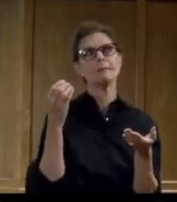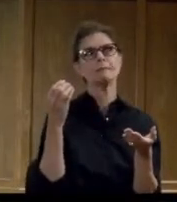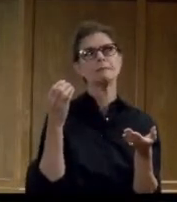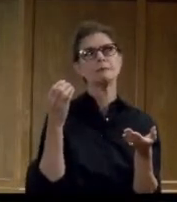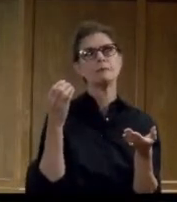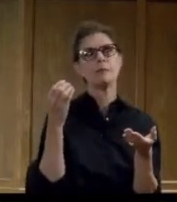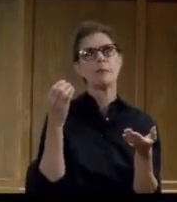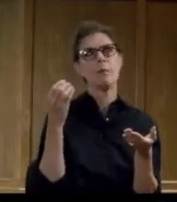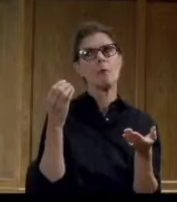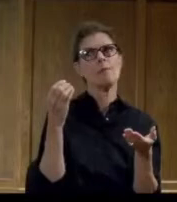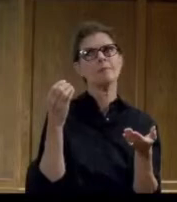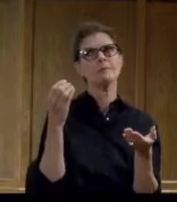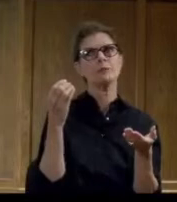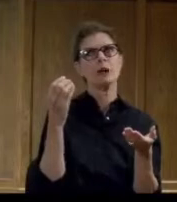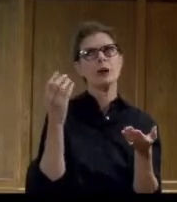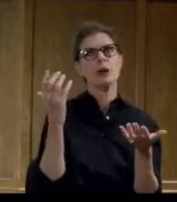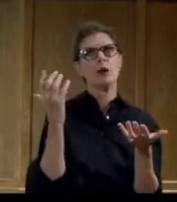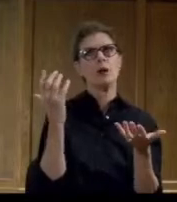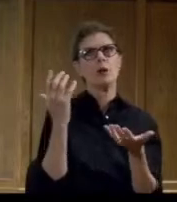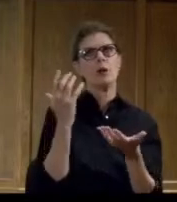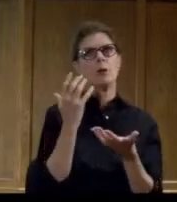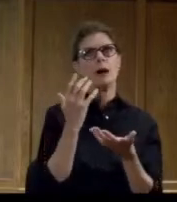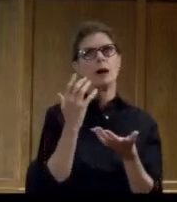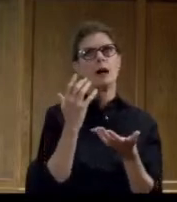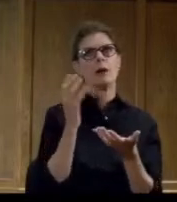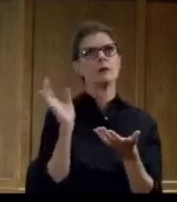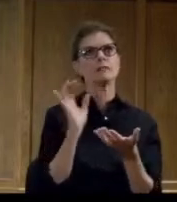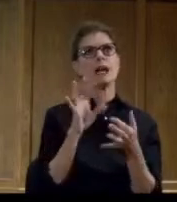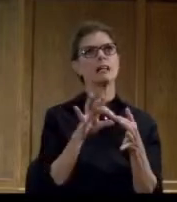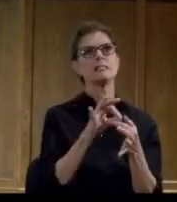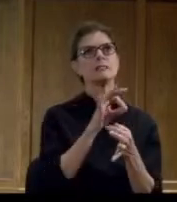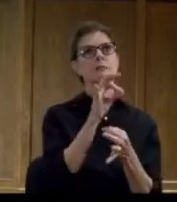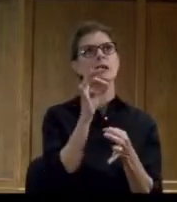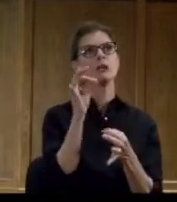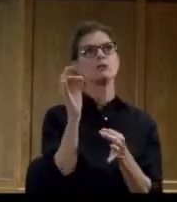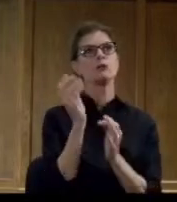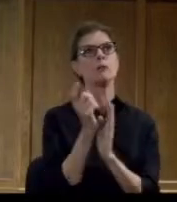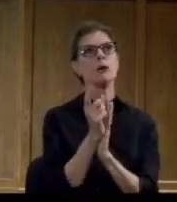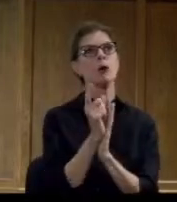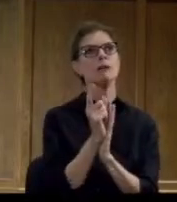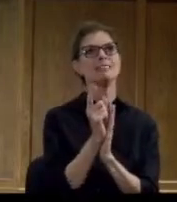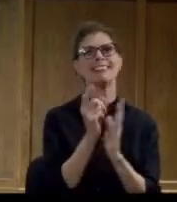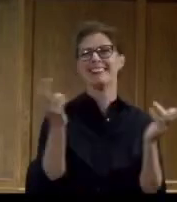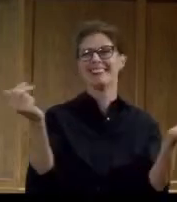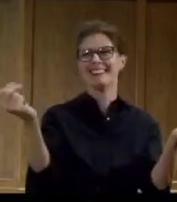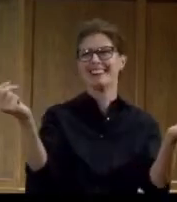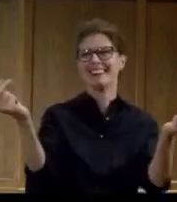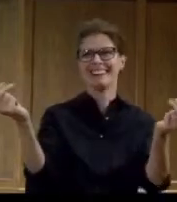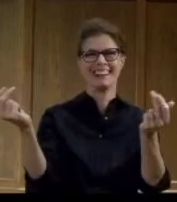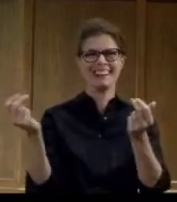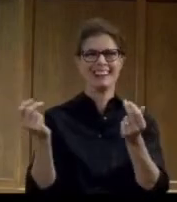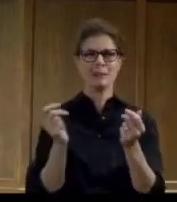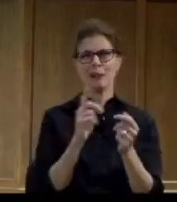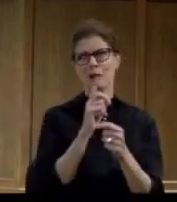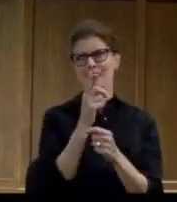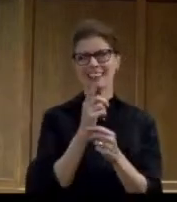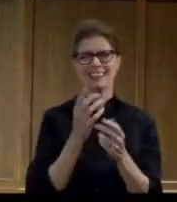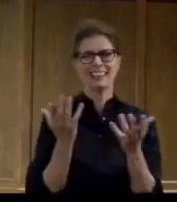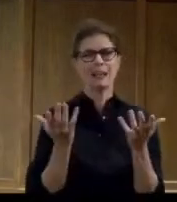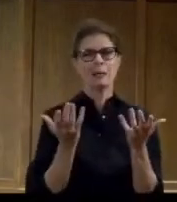overstatement. I want to say it was a spiritual moment, although I don't want to be sacrilegious, but